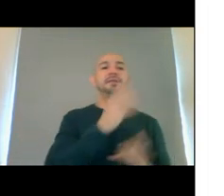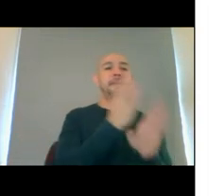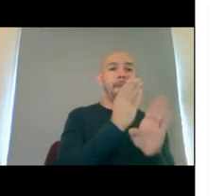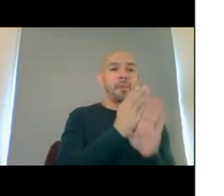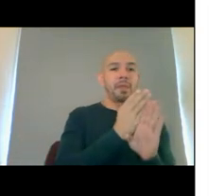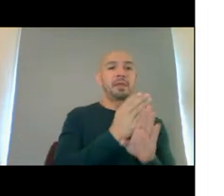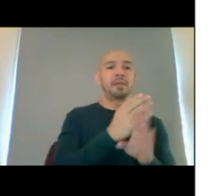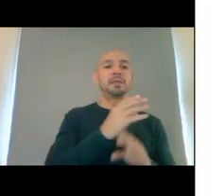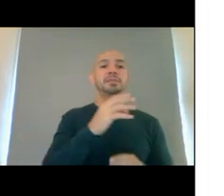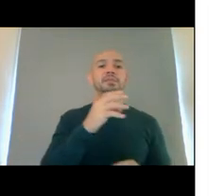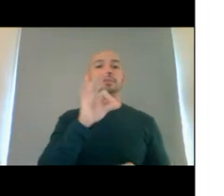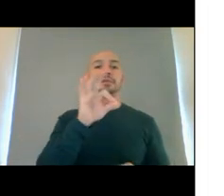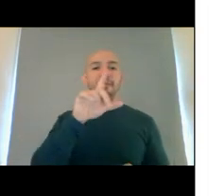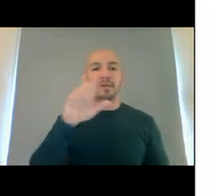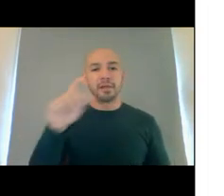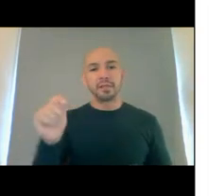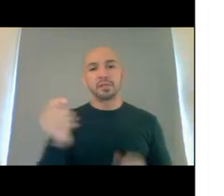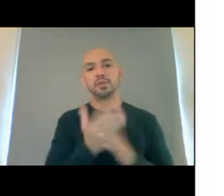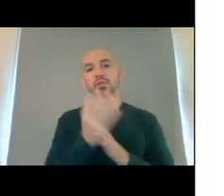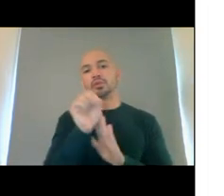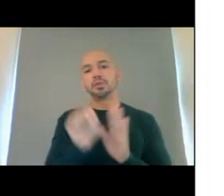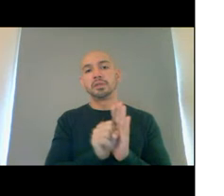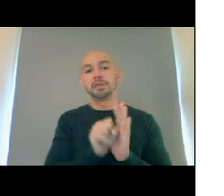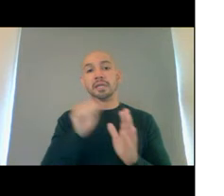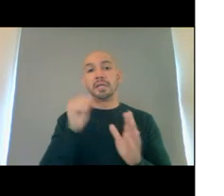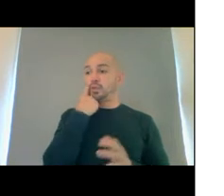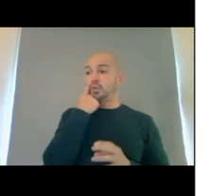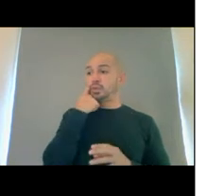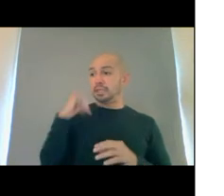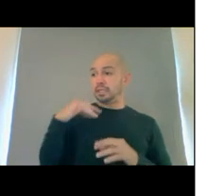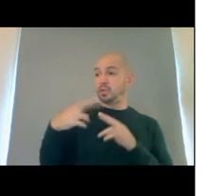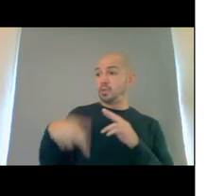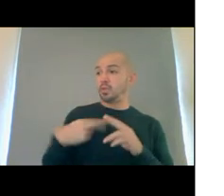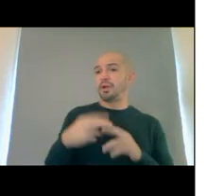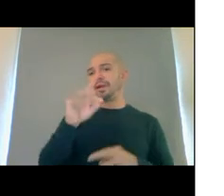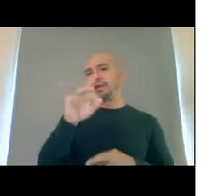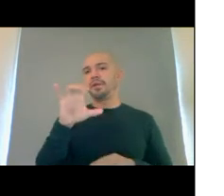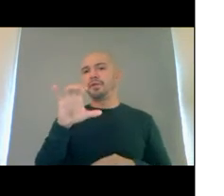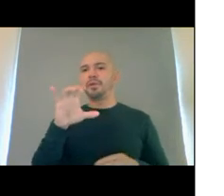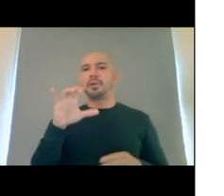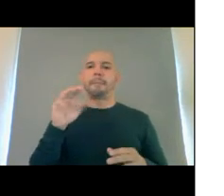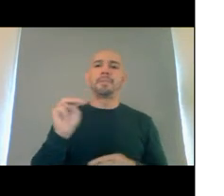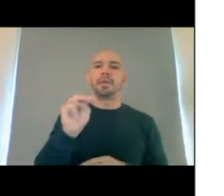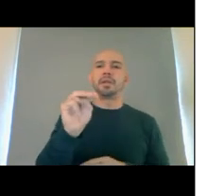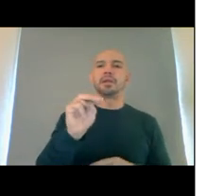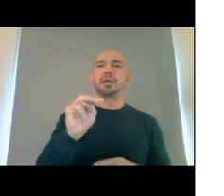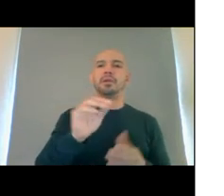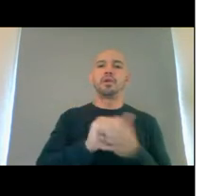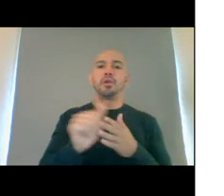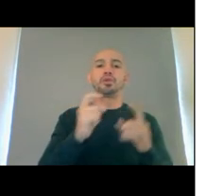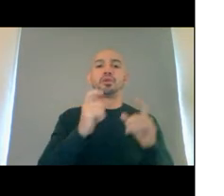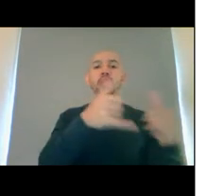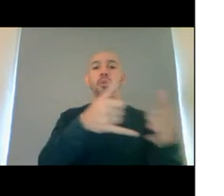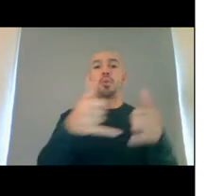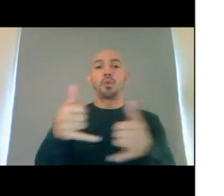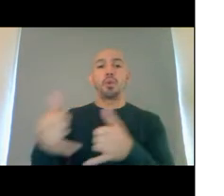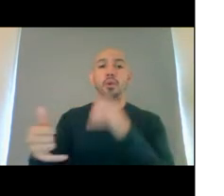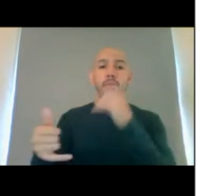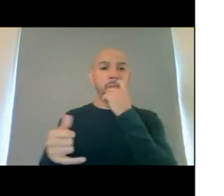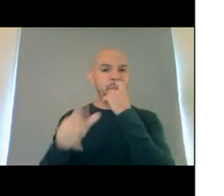state um in this round that we just did nearly 800 million dollars was awarded to 23 projects that was 23 of the 50